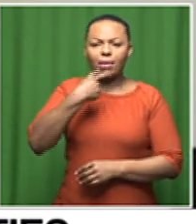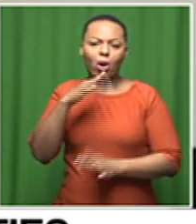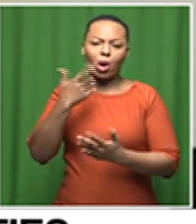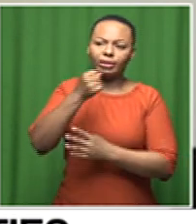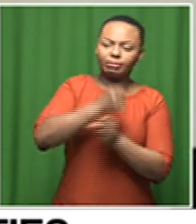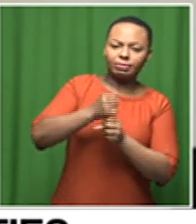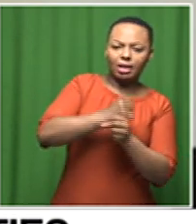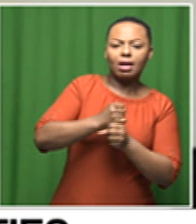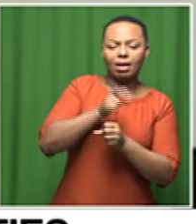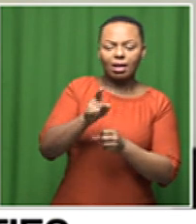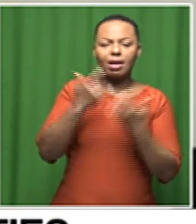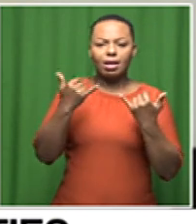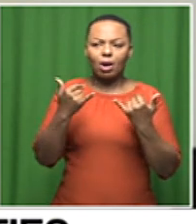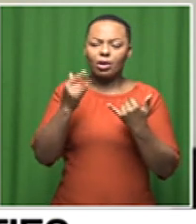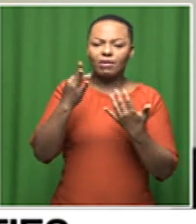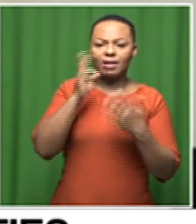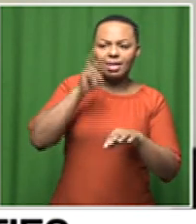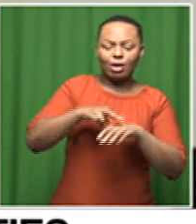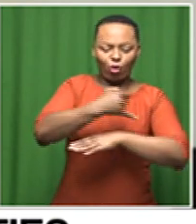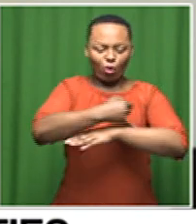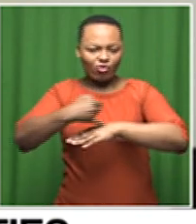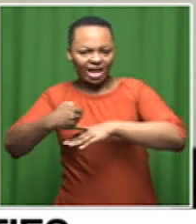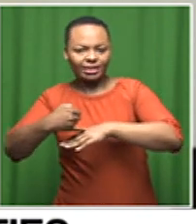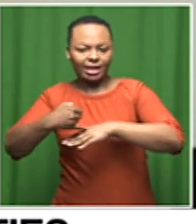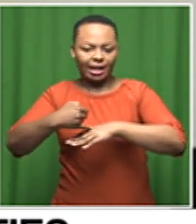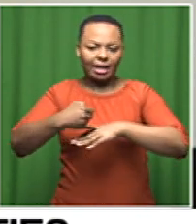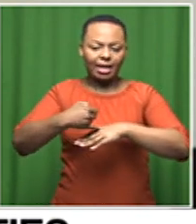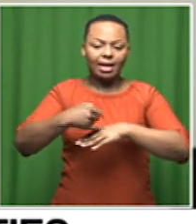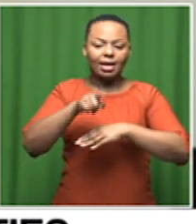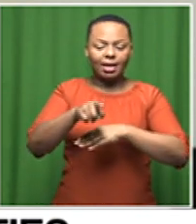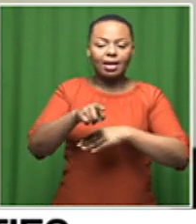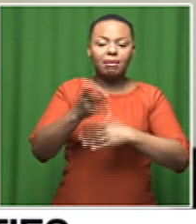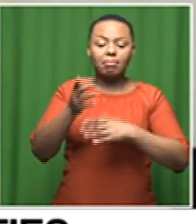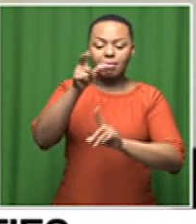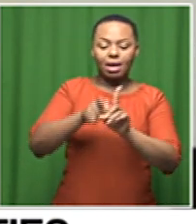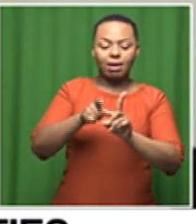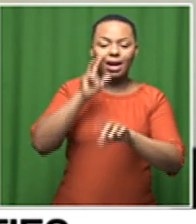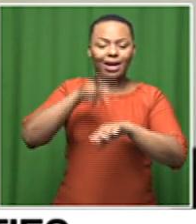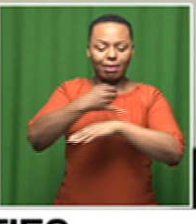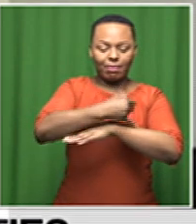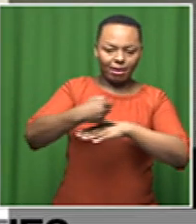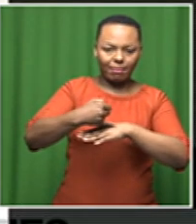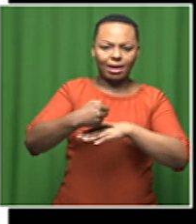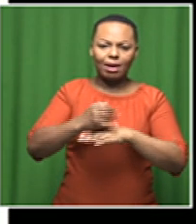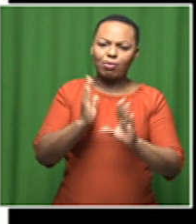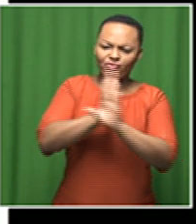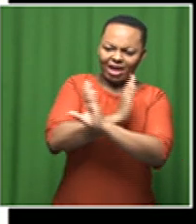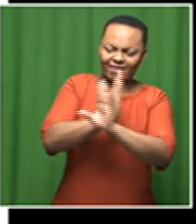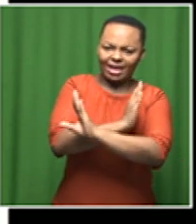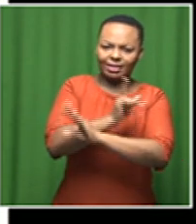particularly those that require operations and the like. And also the patient needs to be treated in private,